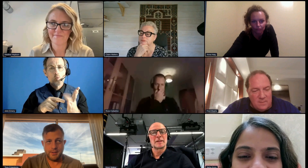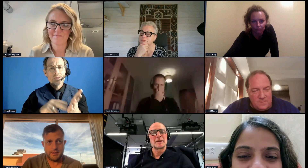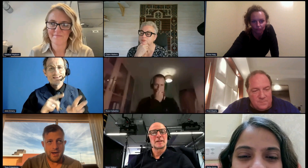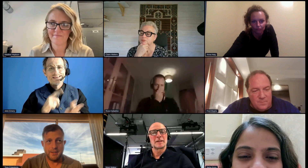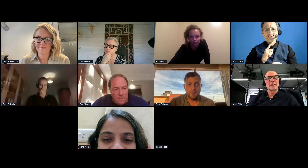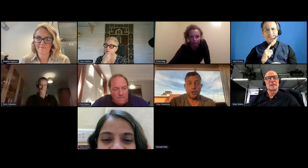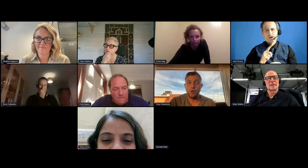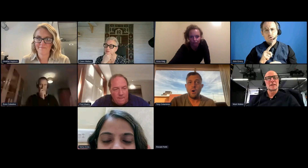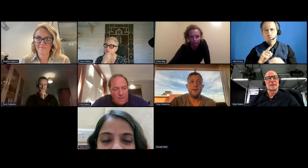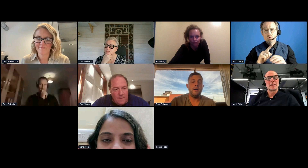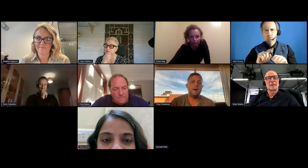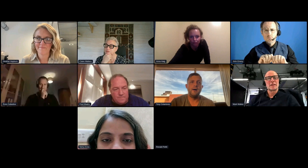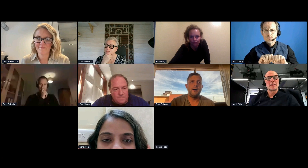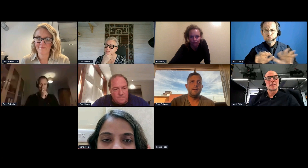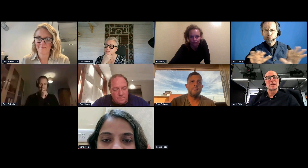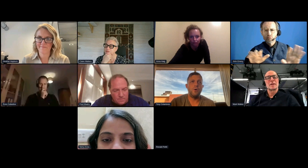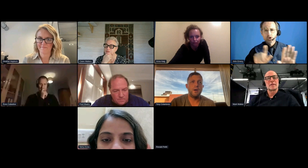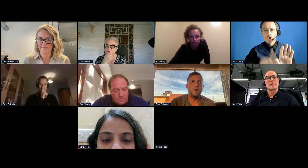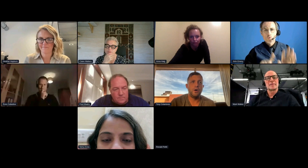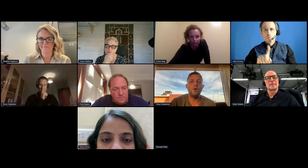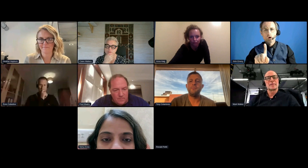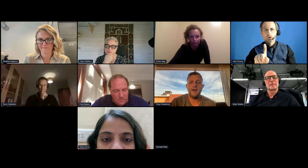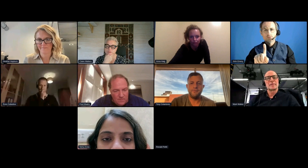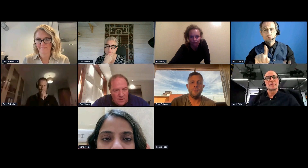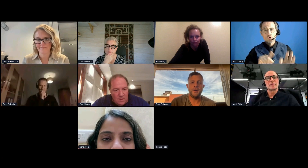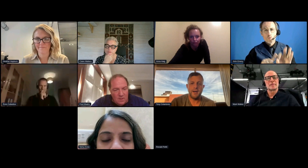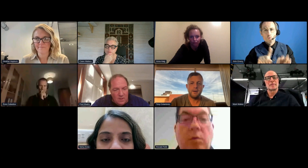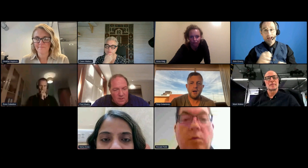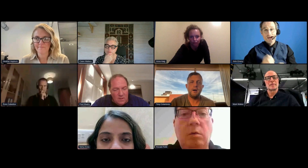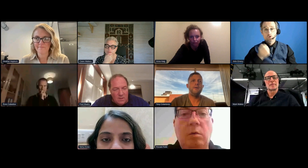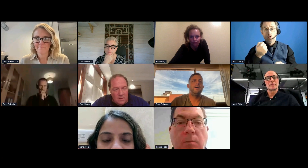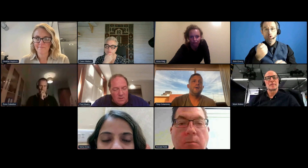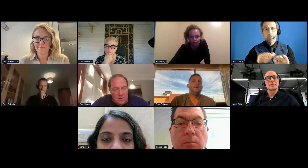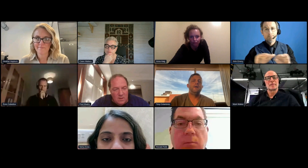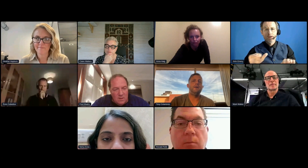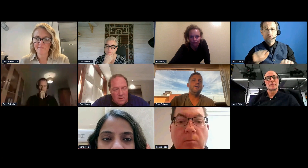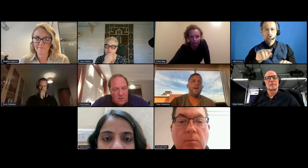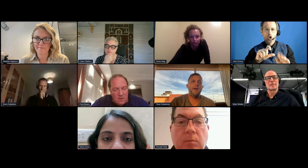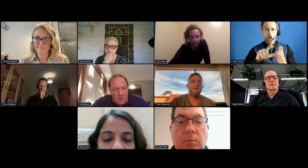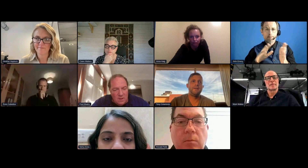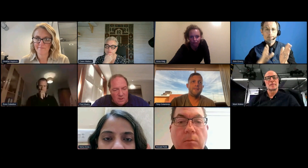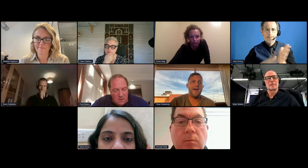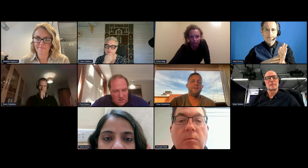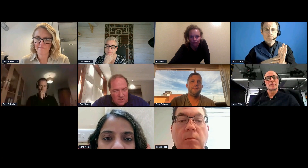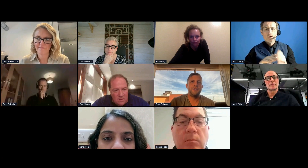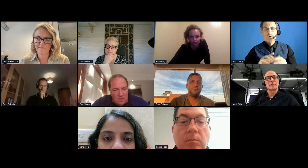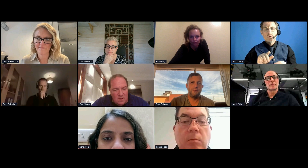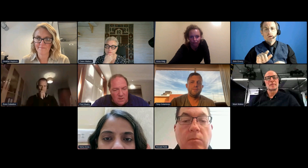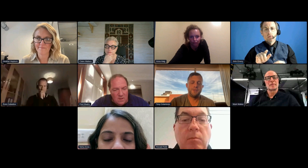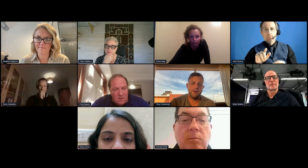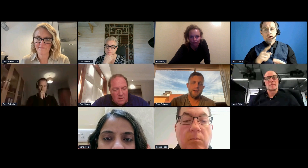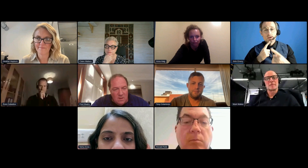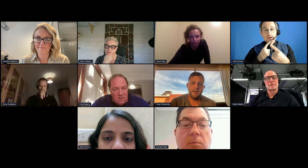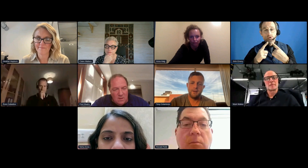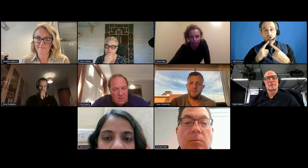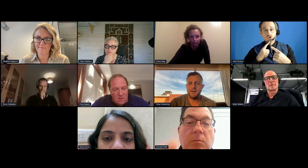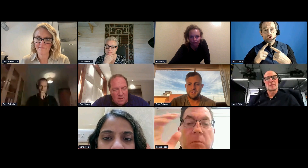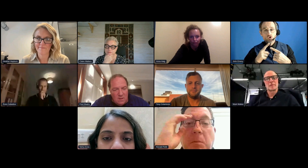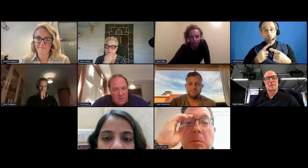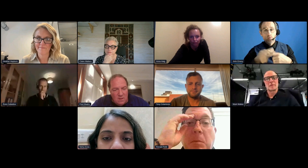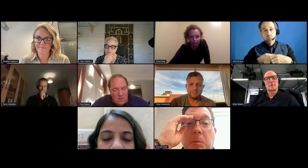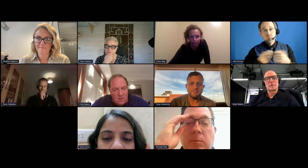launching this ideally Q1 on our own platform on a .com, and that information we will be sharing at the beginning